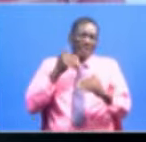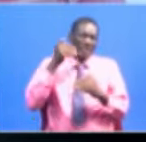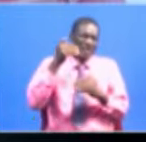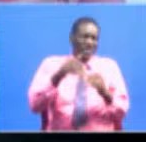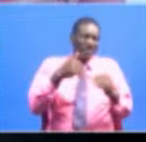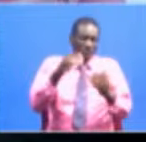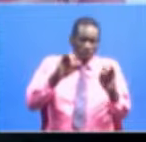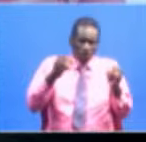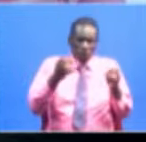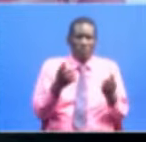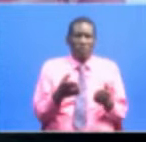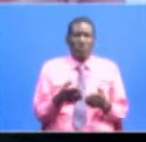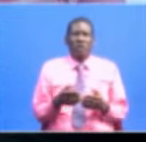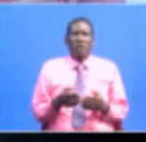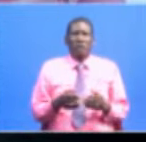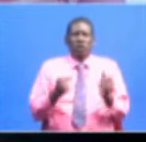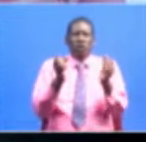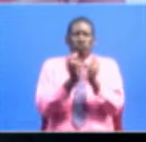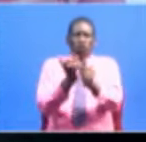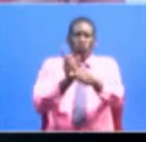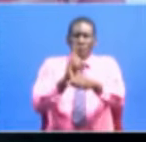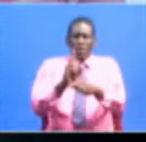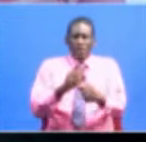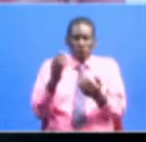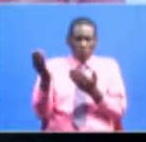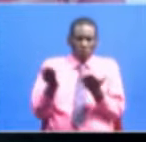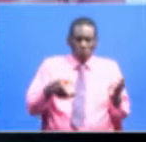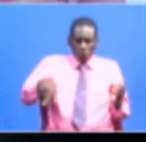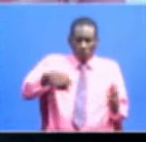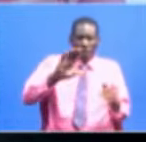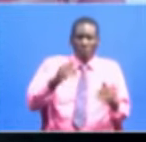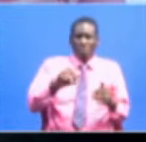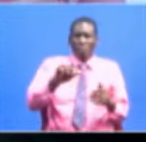of this break. 12 minutes brought to us by Leon